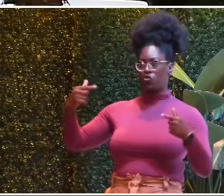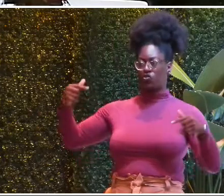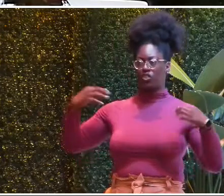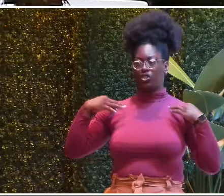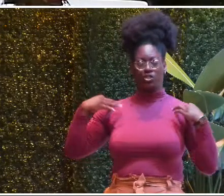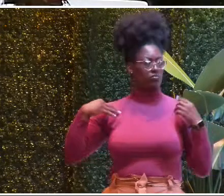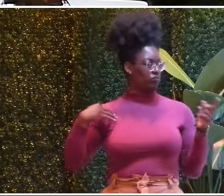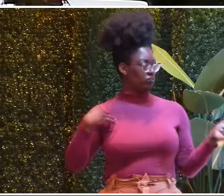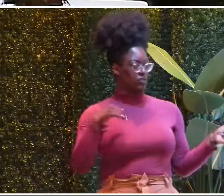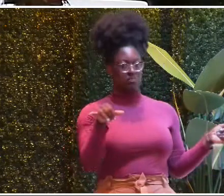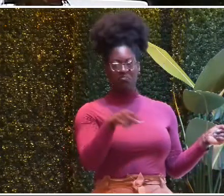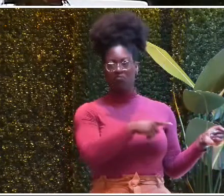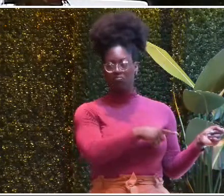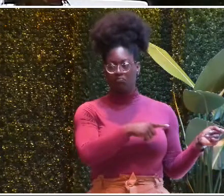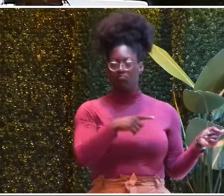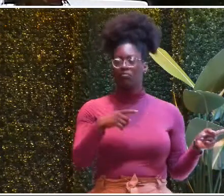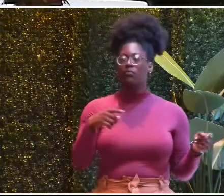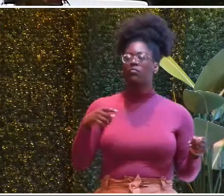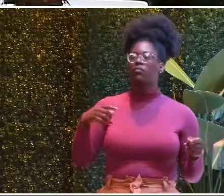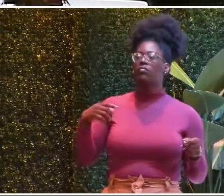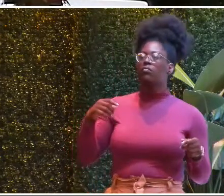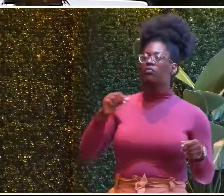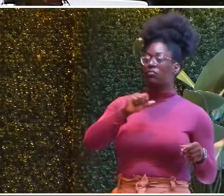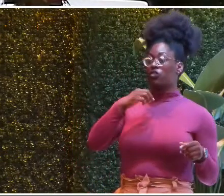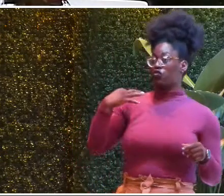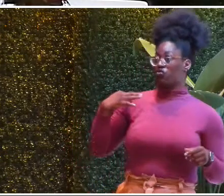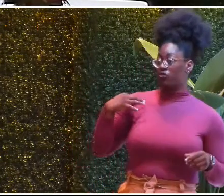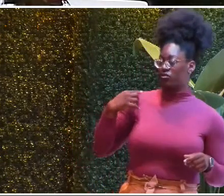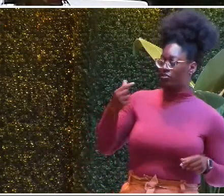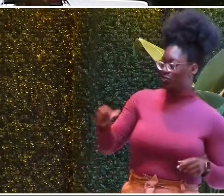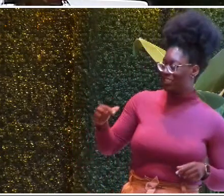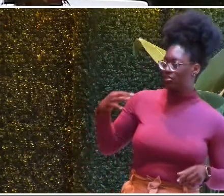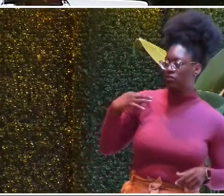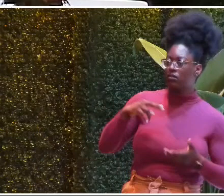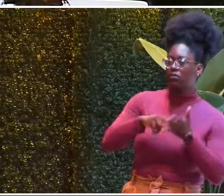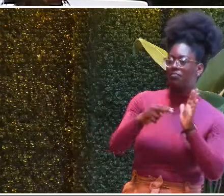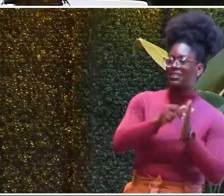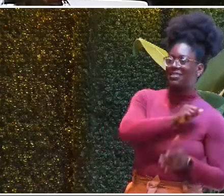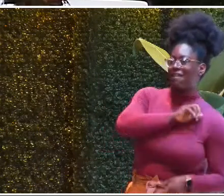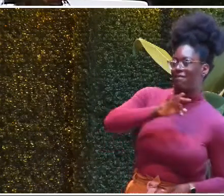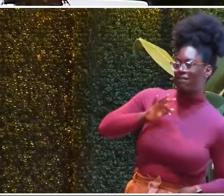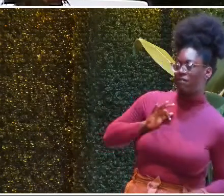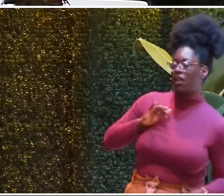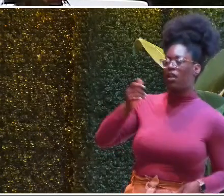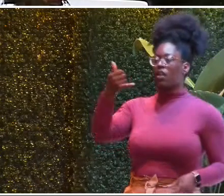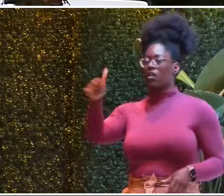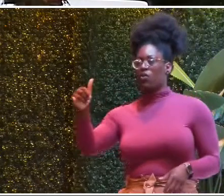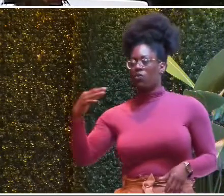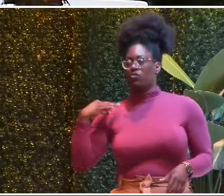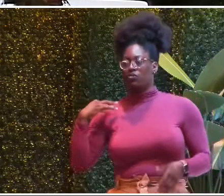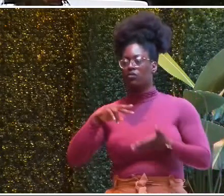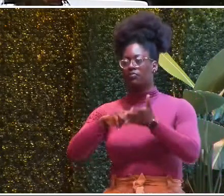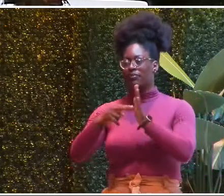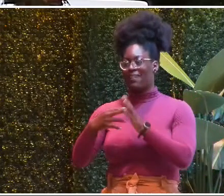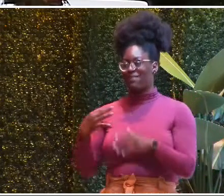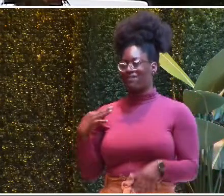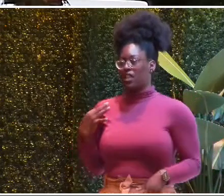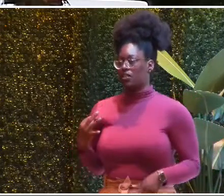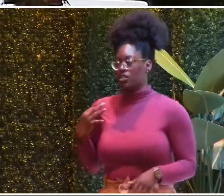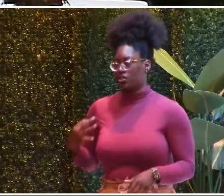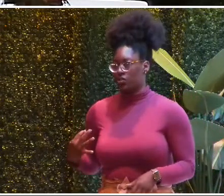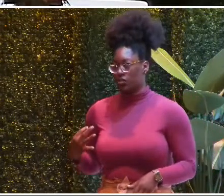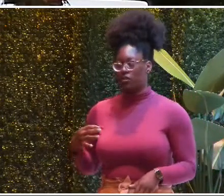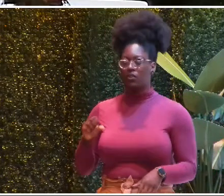one. Volunteers are wearing yellow. But if you can't get a hold of somebody in the flesh, you can always ask